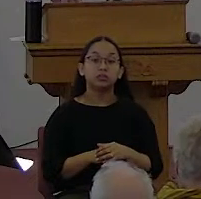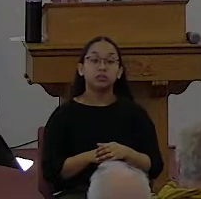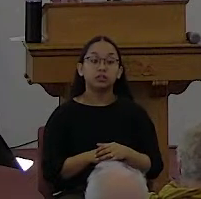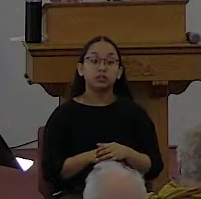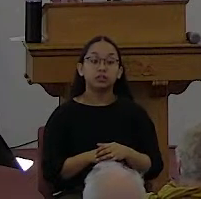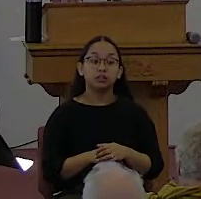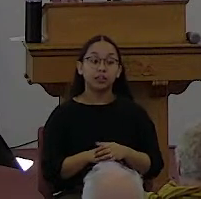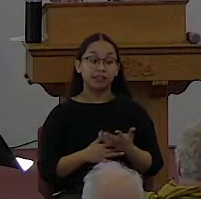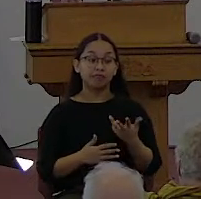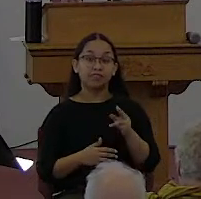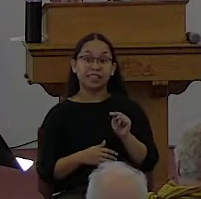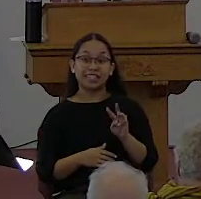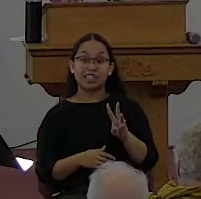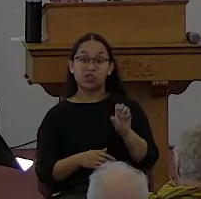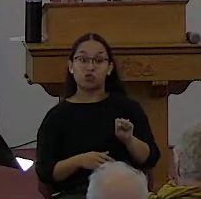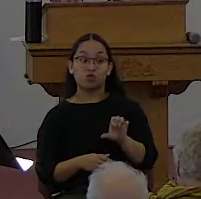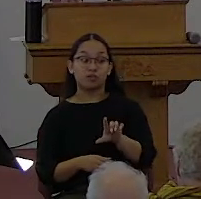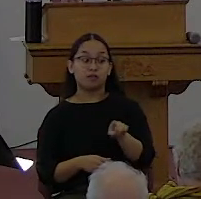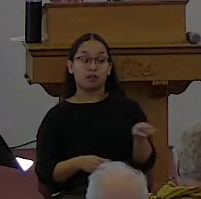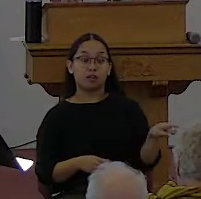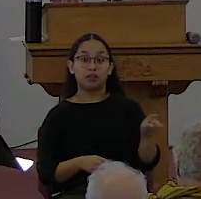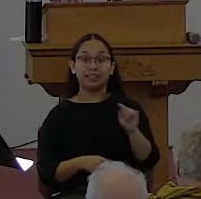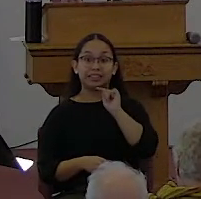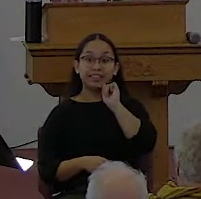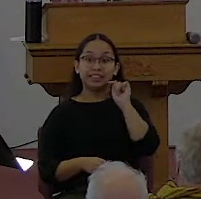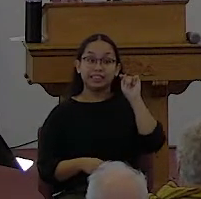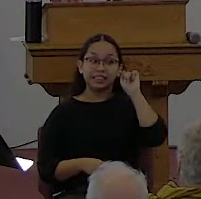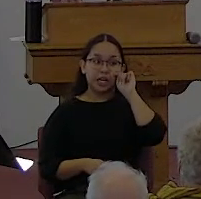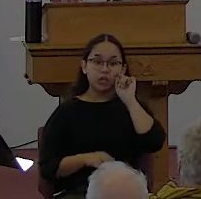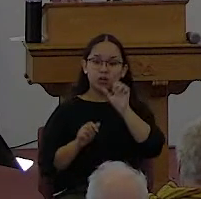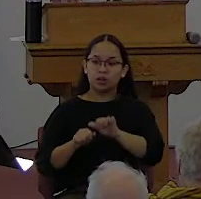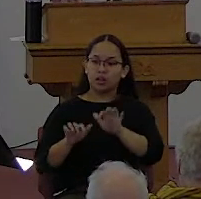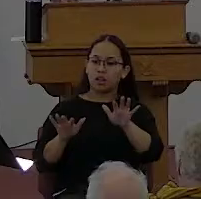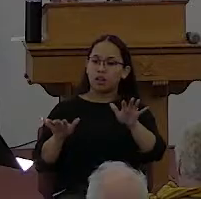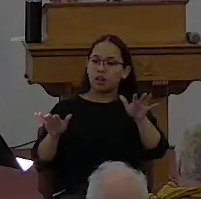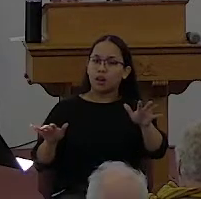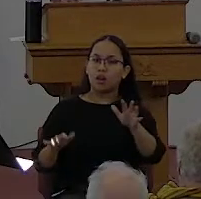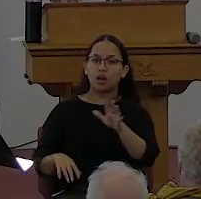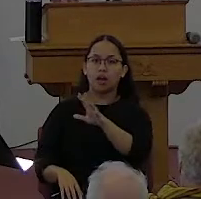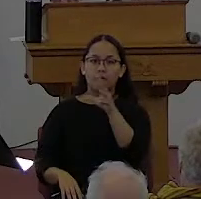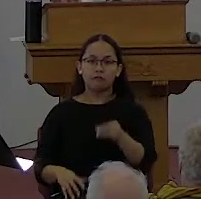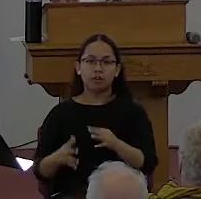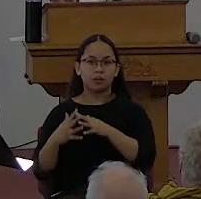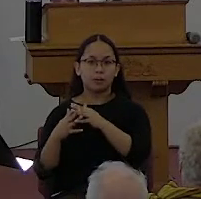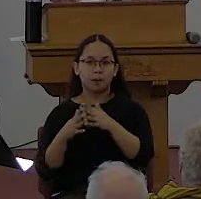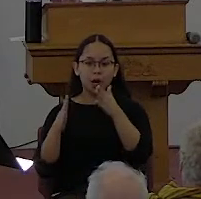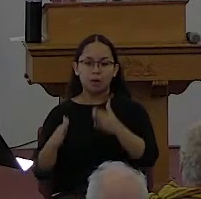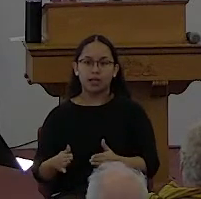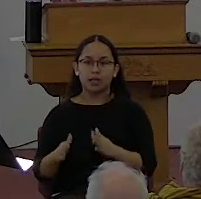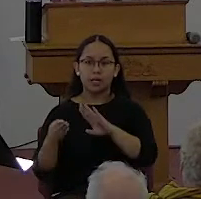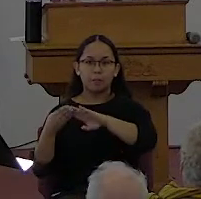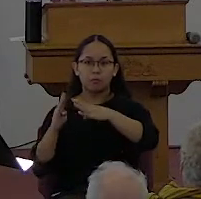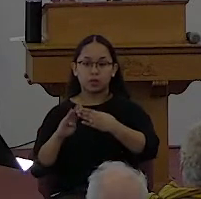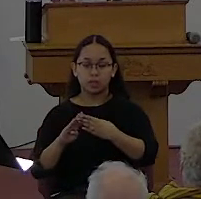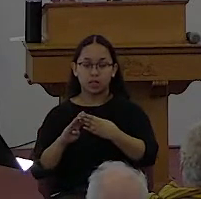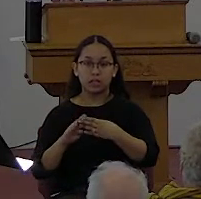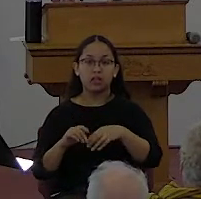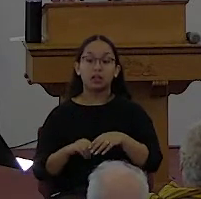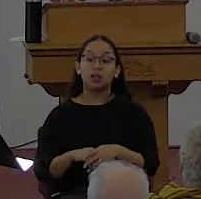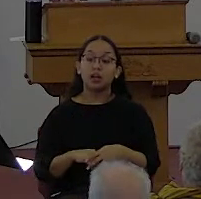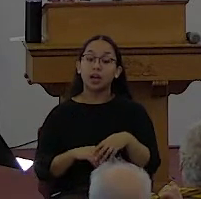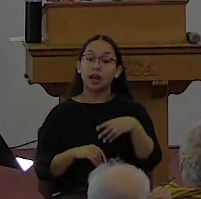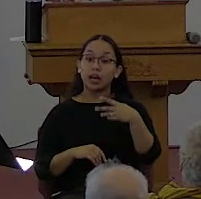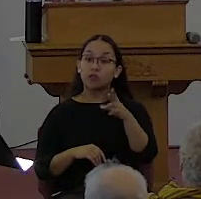teenagers' actions traveled through African-American community, and in the early part of 1955, and Ms.